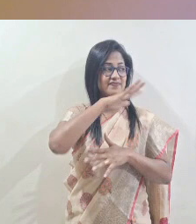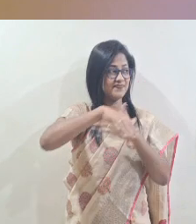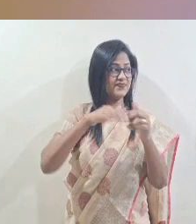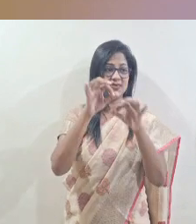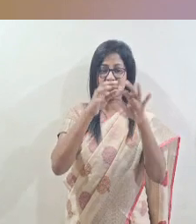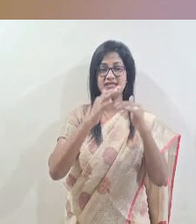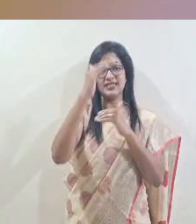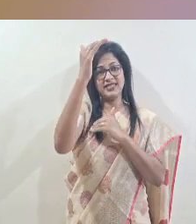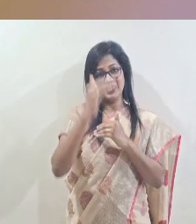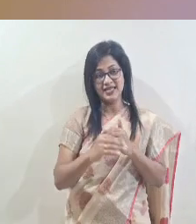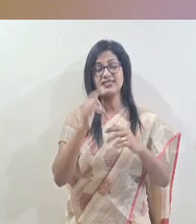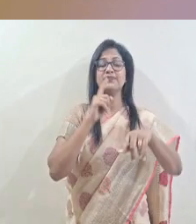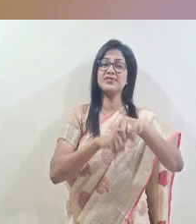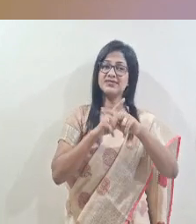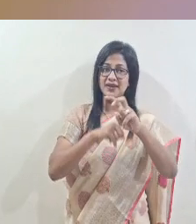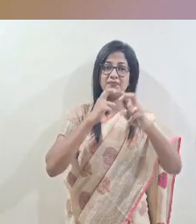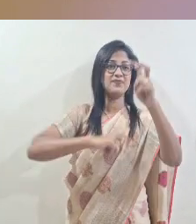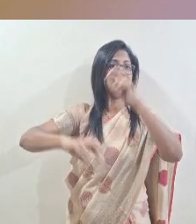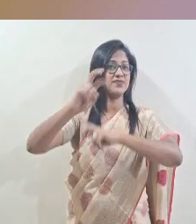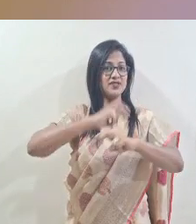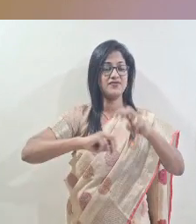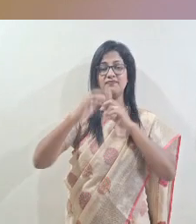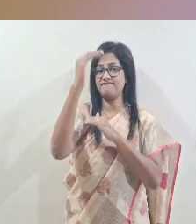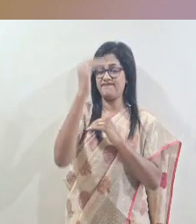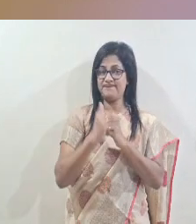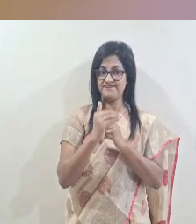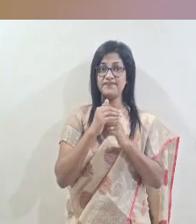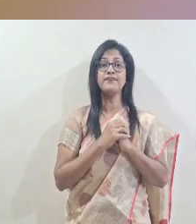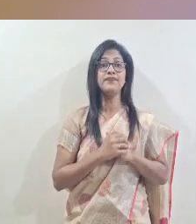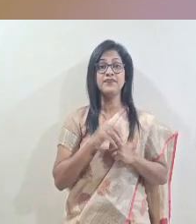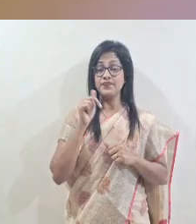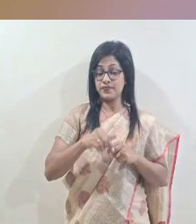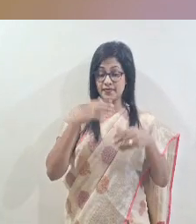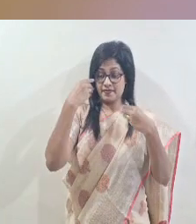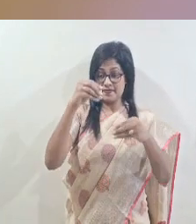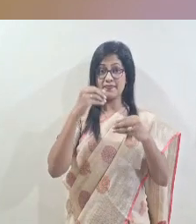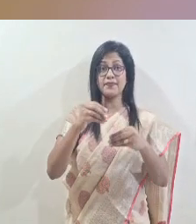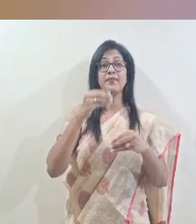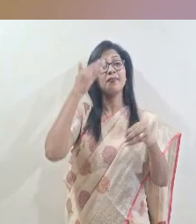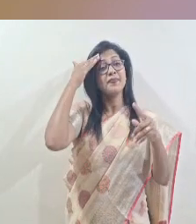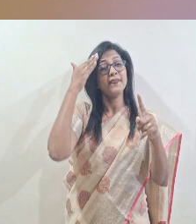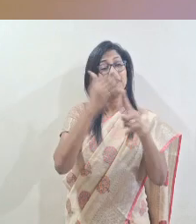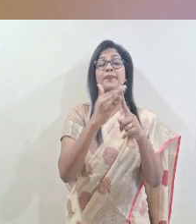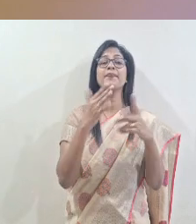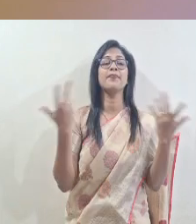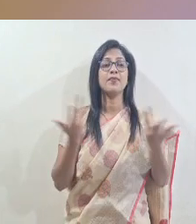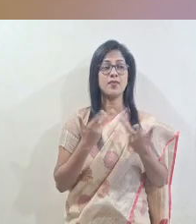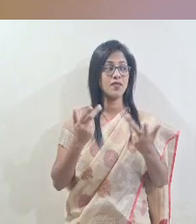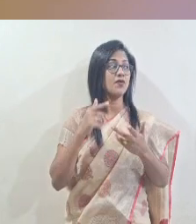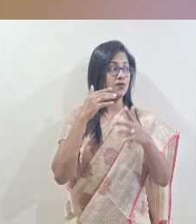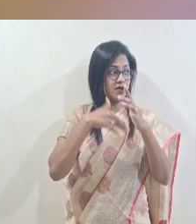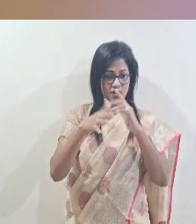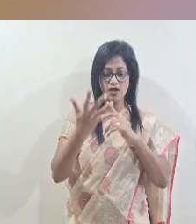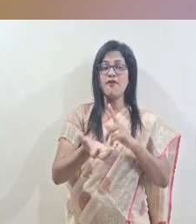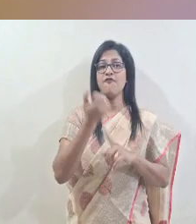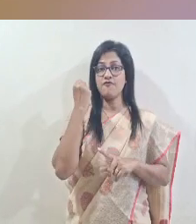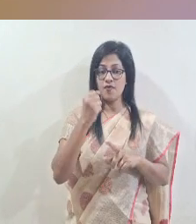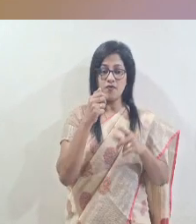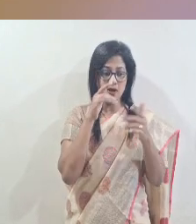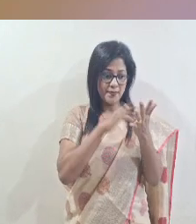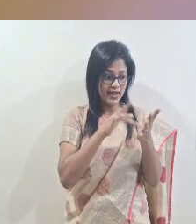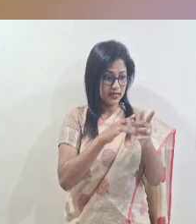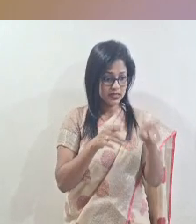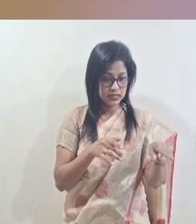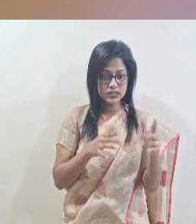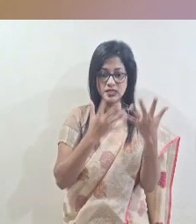of travel will reduce. So the main objective of this paper is we are going to identify the locations of these dry